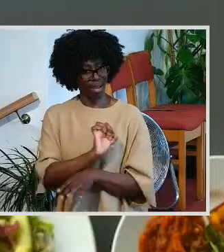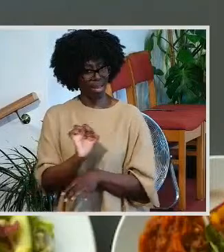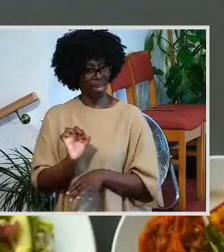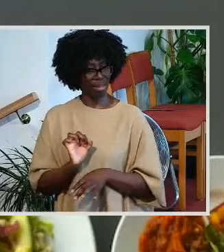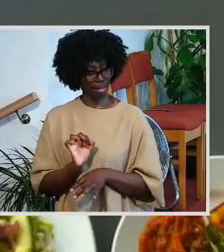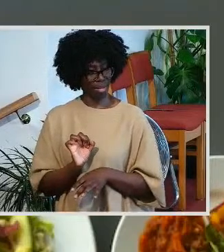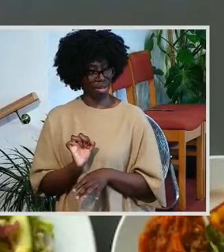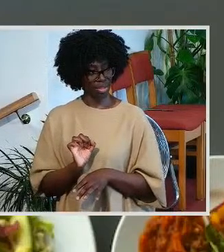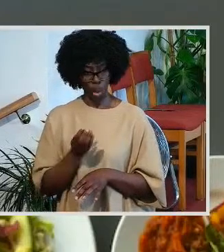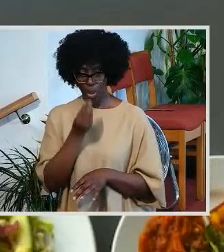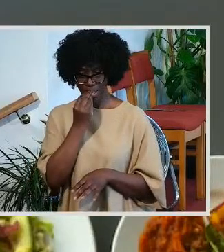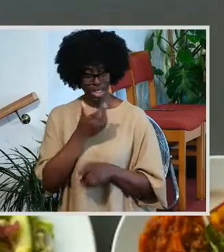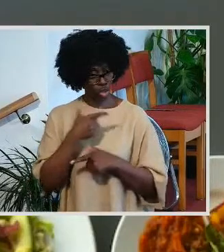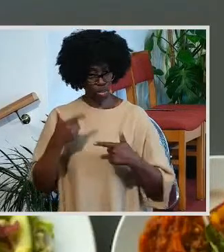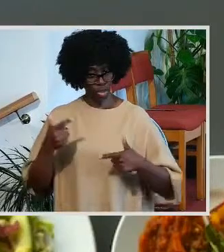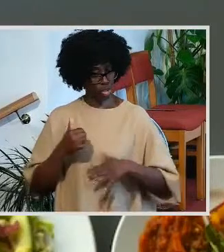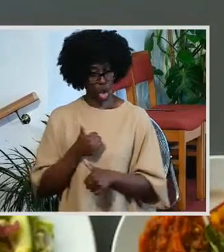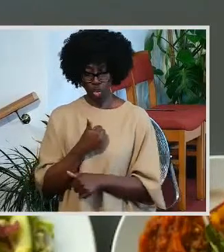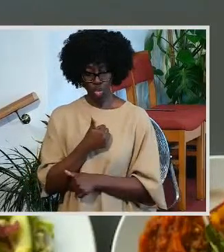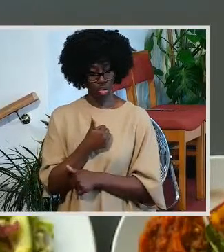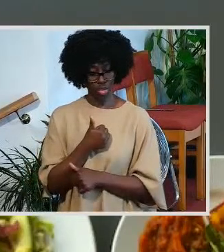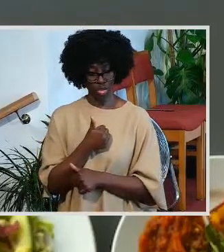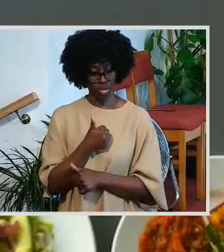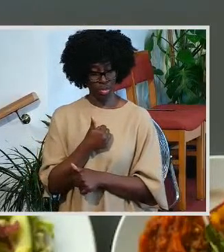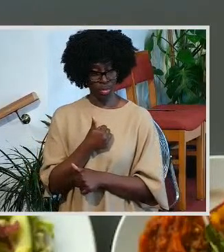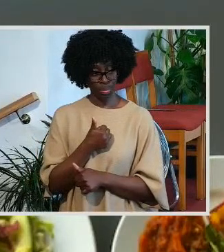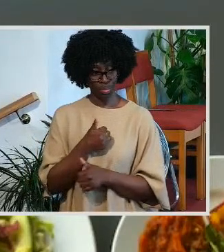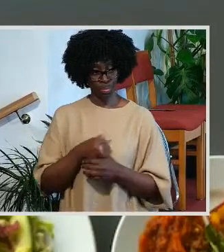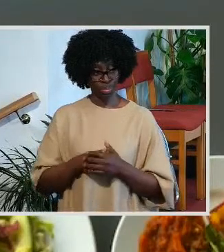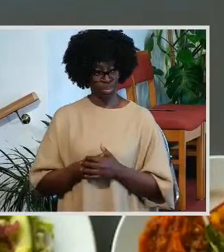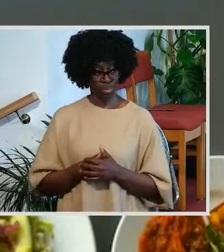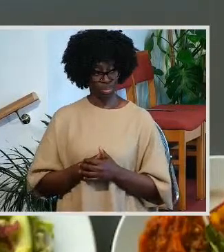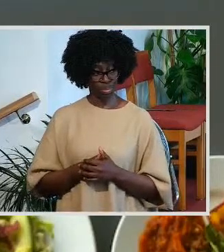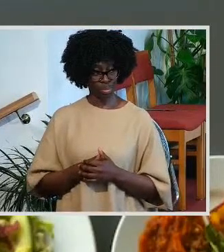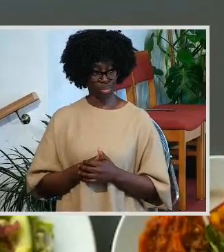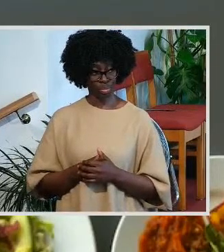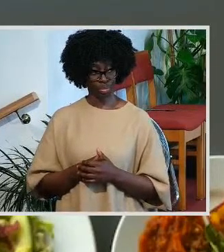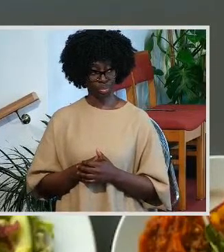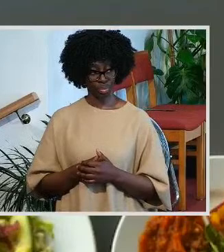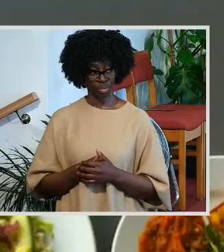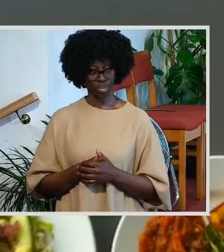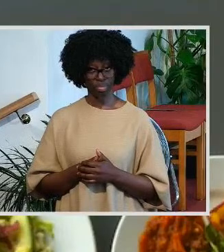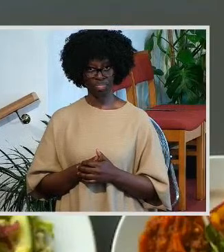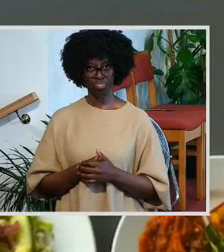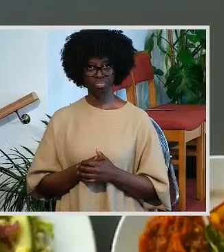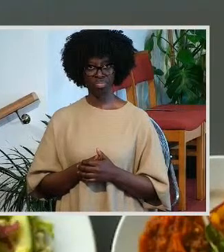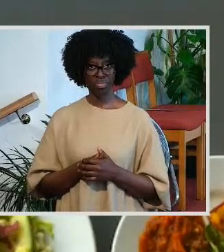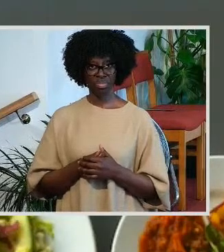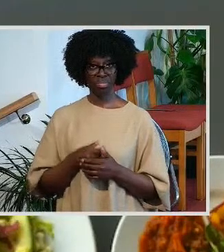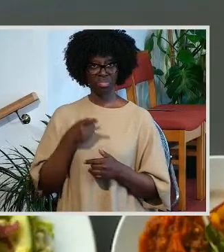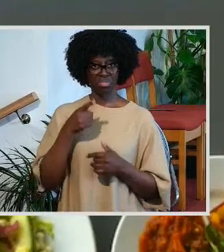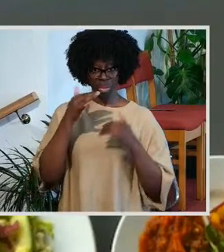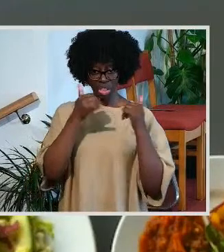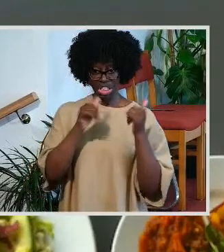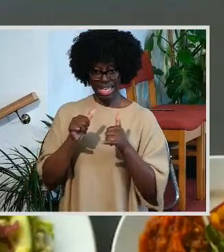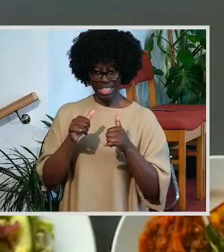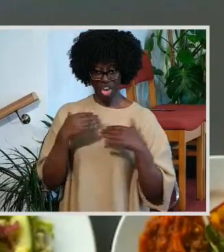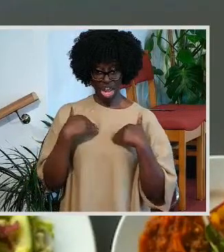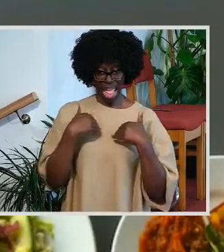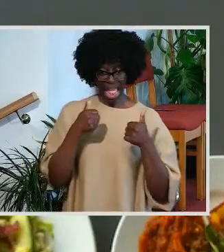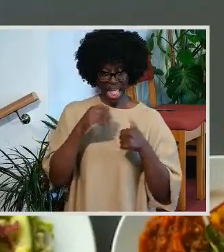your cognitive function and even maybe your lifespan. So this was a test that was done on healthy people.